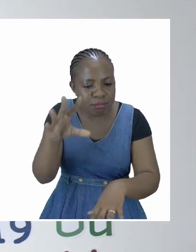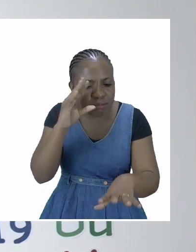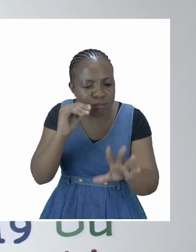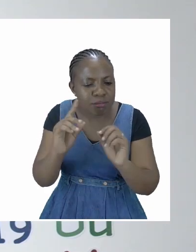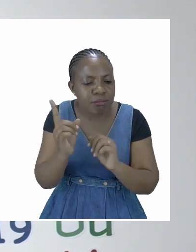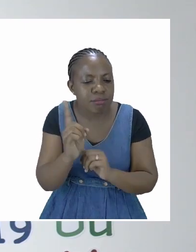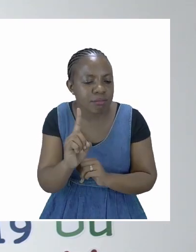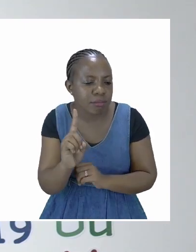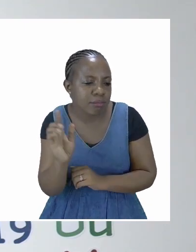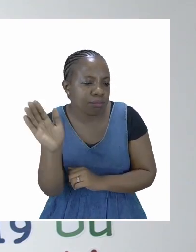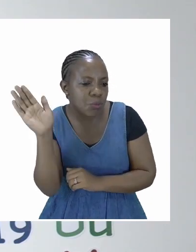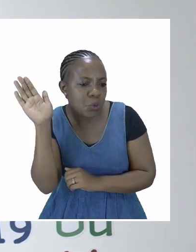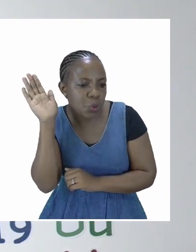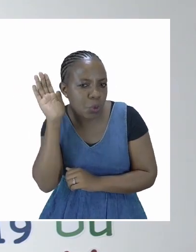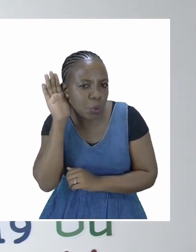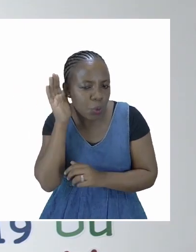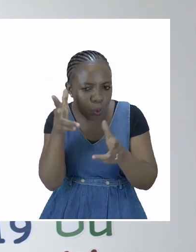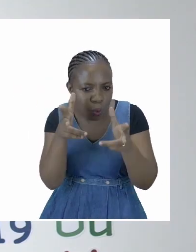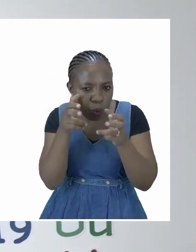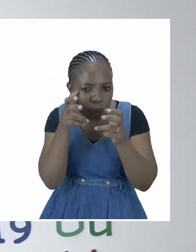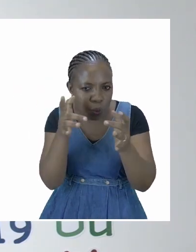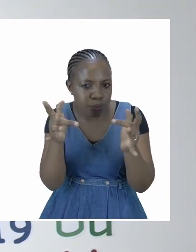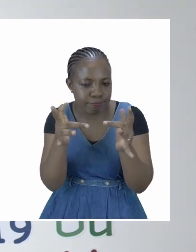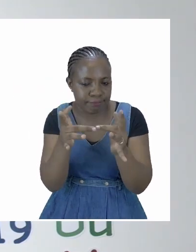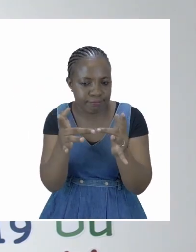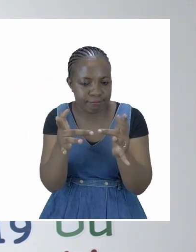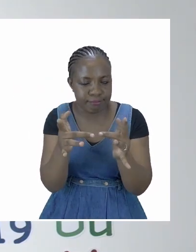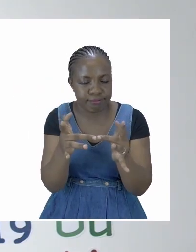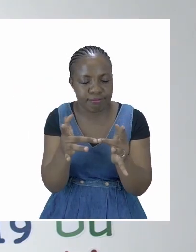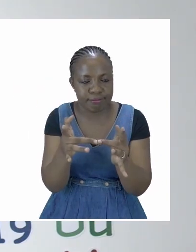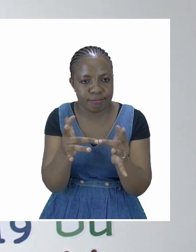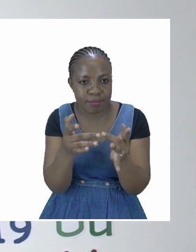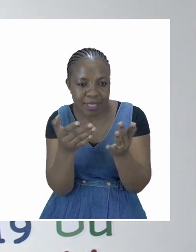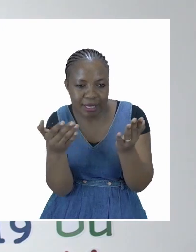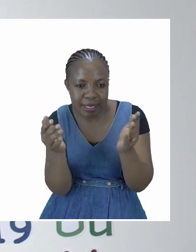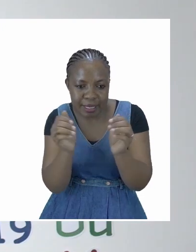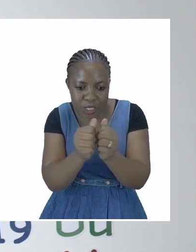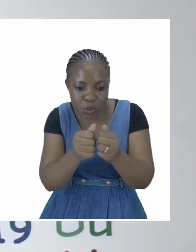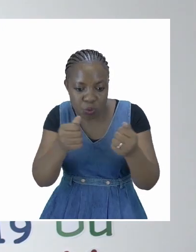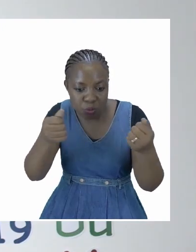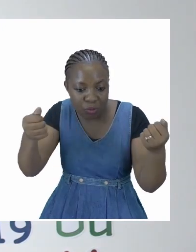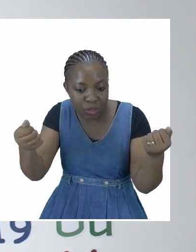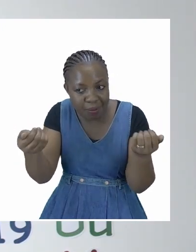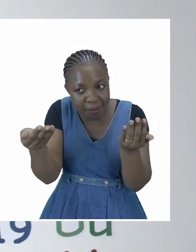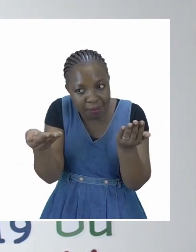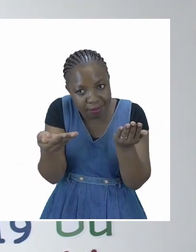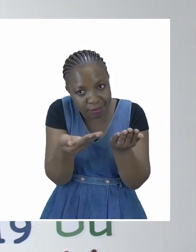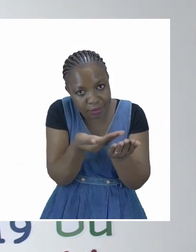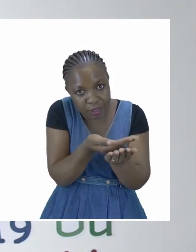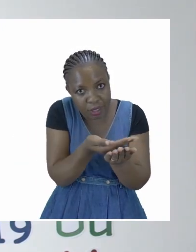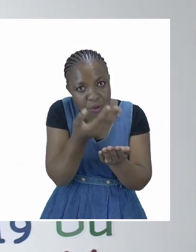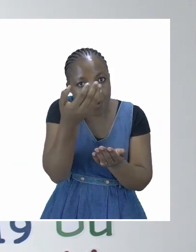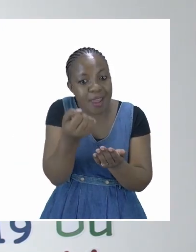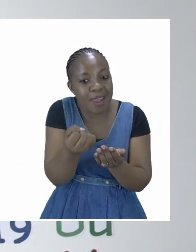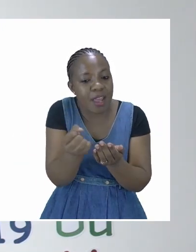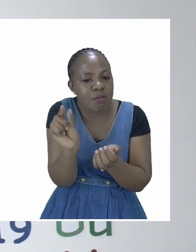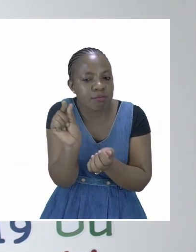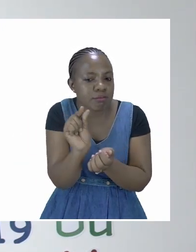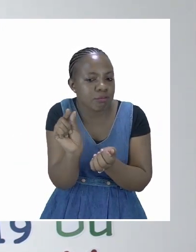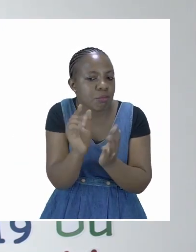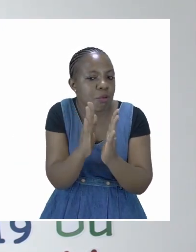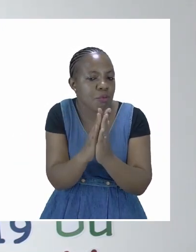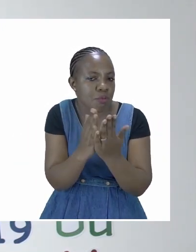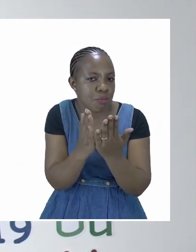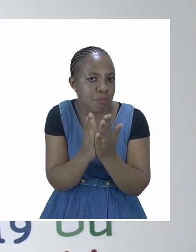or watching online. Inside the newspapers, there is an insert of the lesson